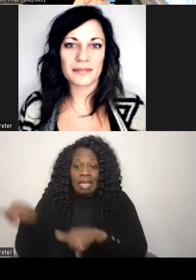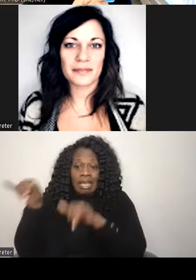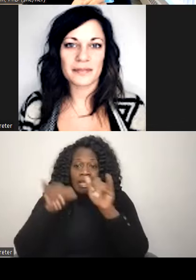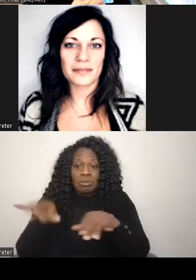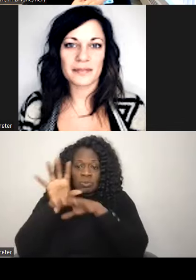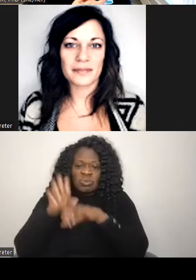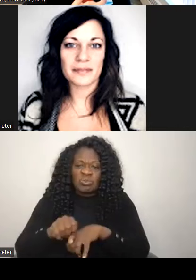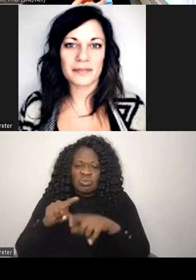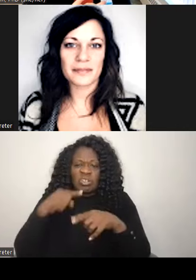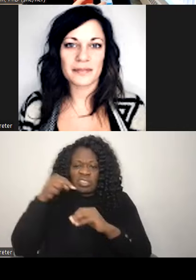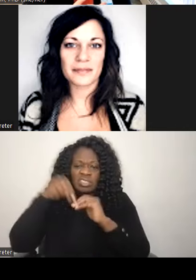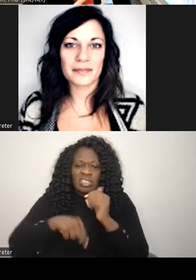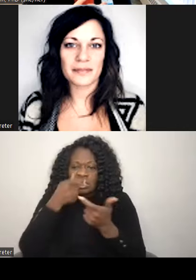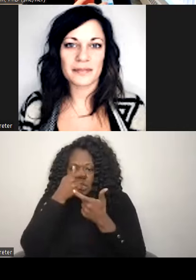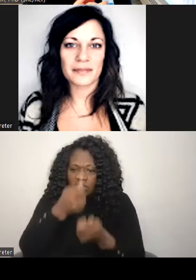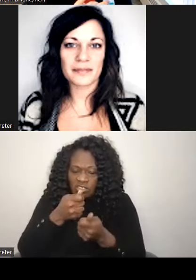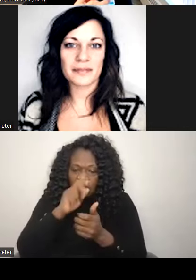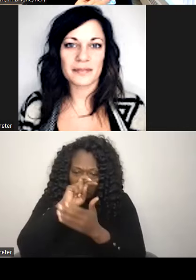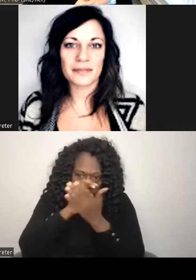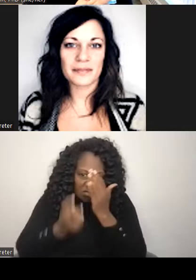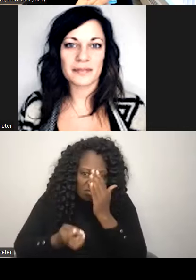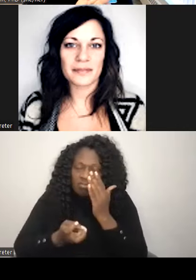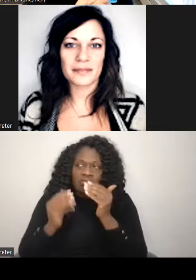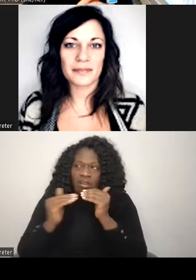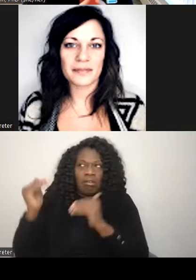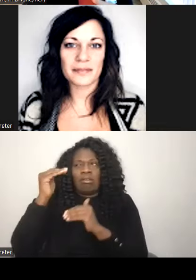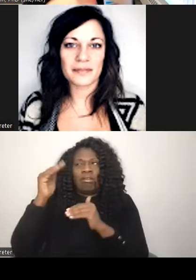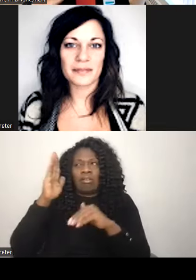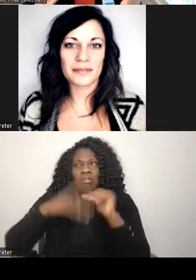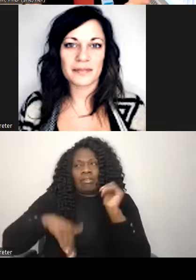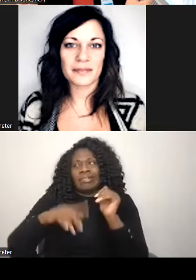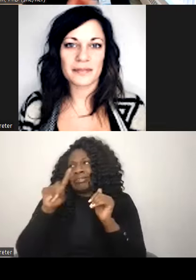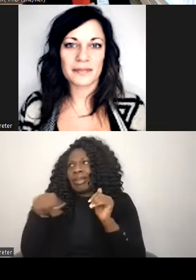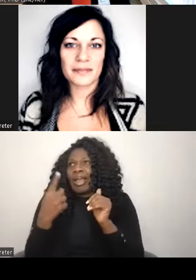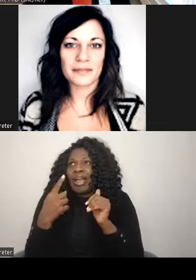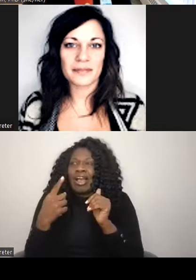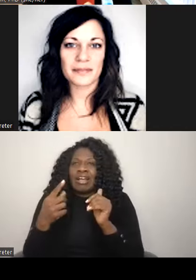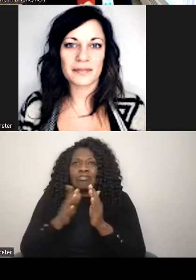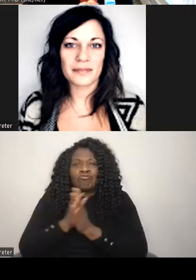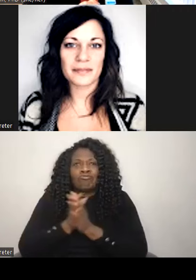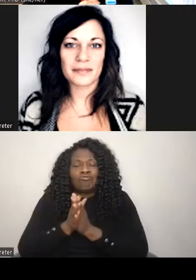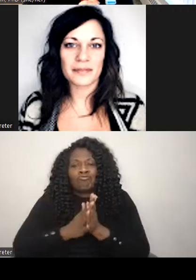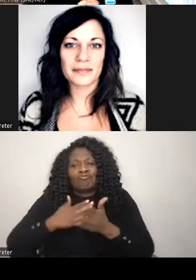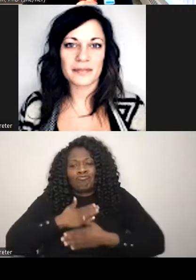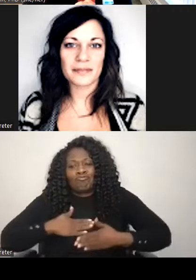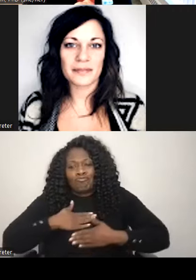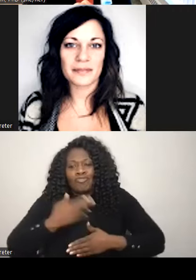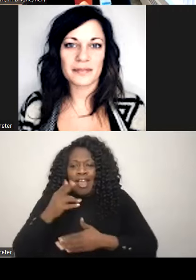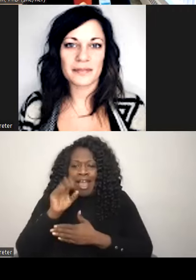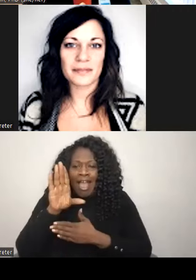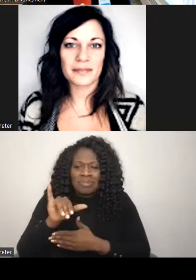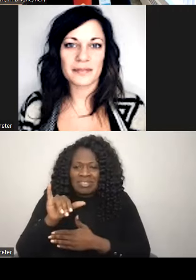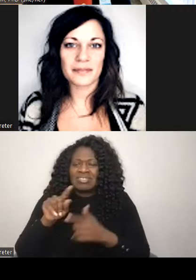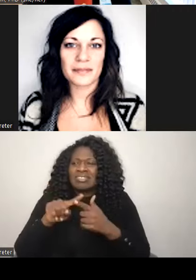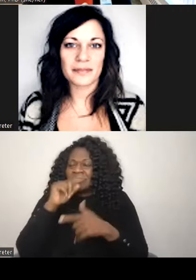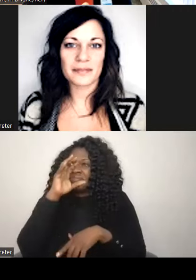having intense interests in a topic that's above and beyond just a hobby or something that is fascinating,